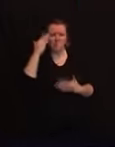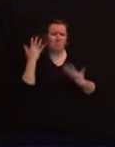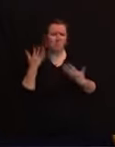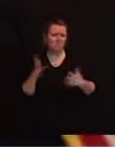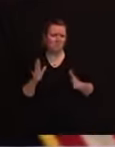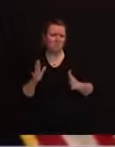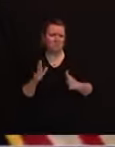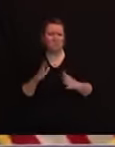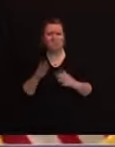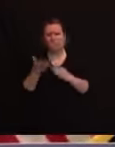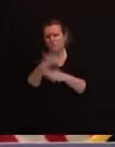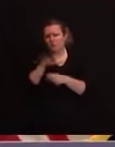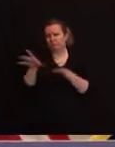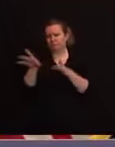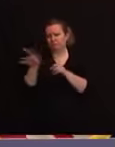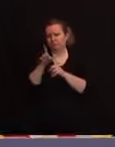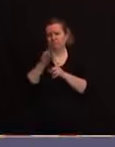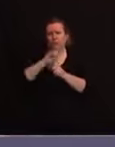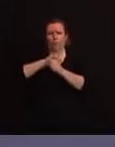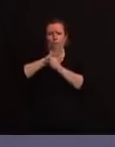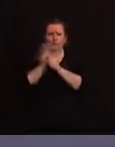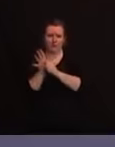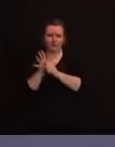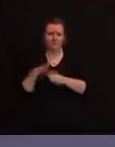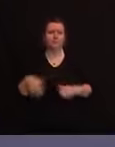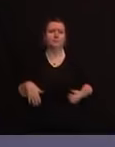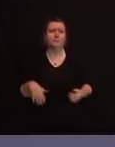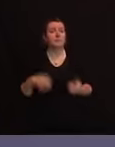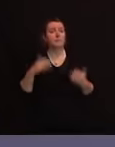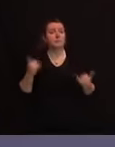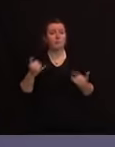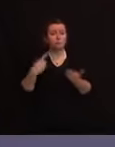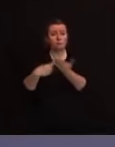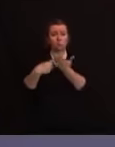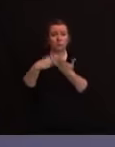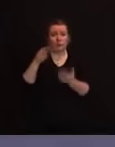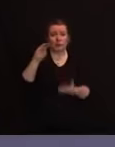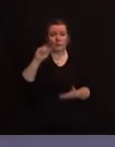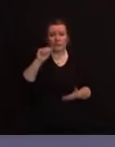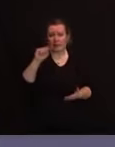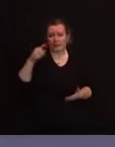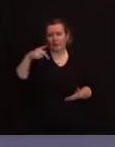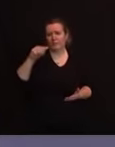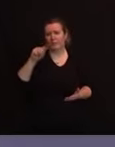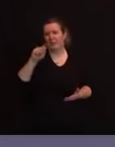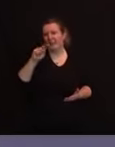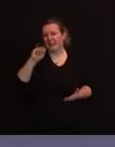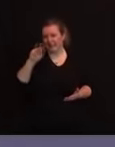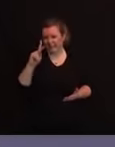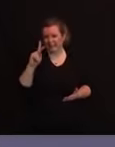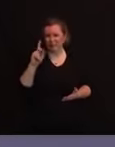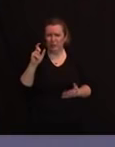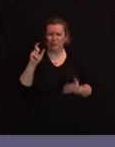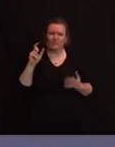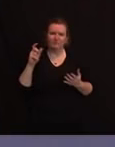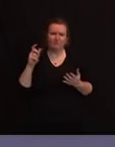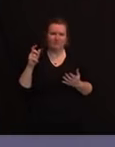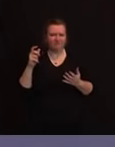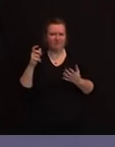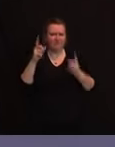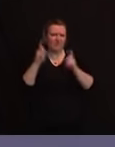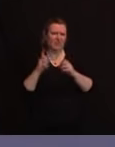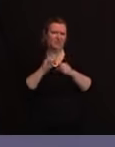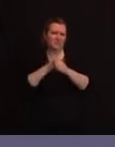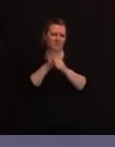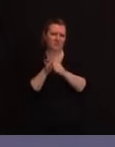As it relates to Matt Plotkin, and I know Matt, who's obviously not here, Matt would want me to say that on a day that we announced 198